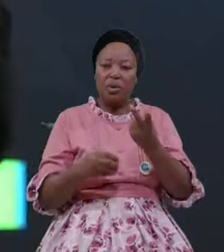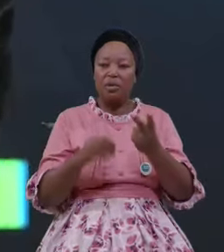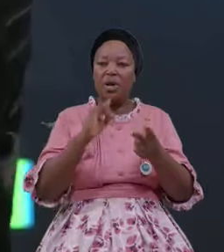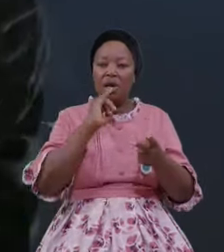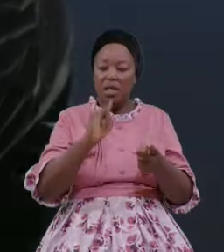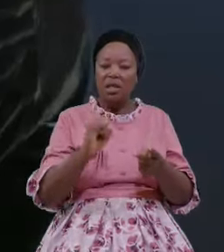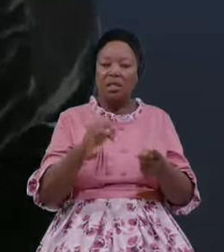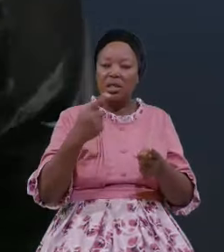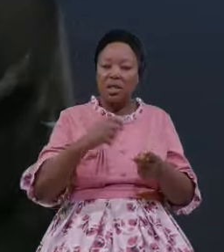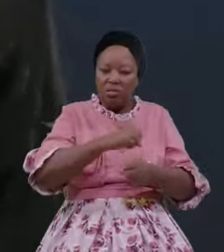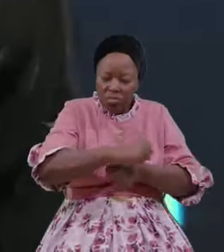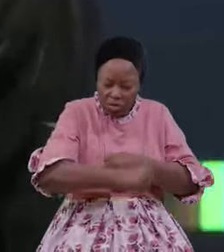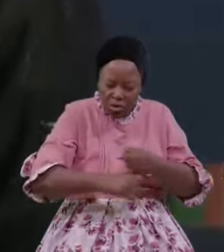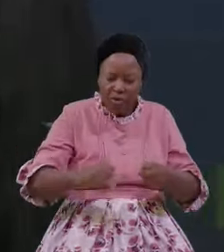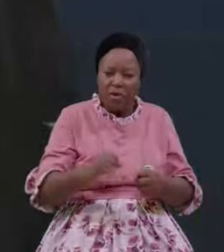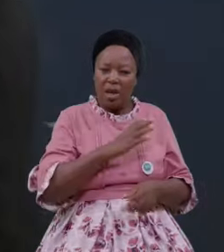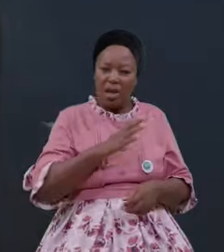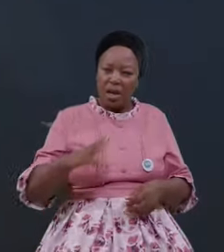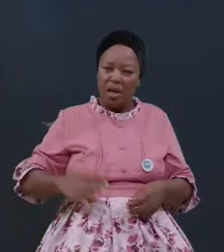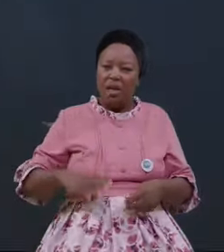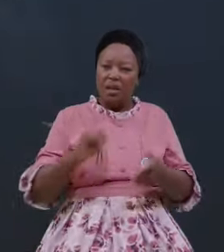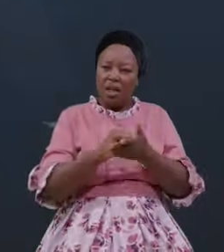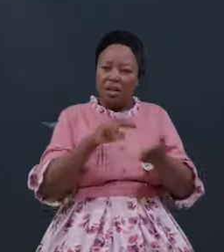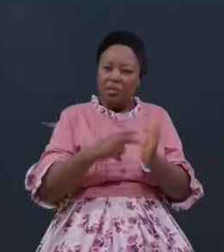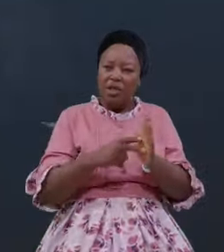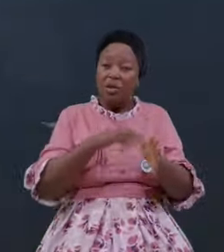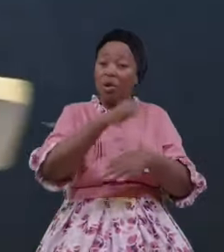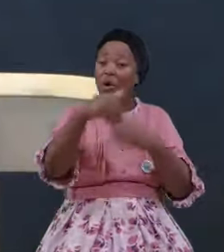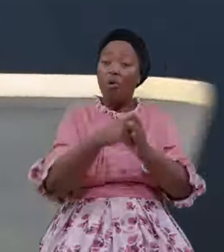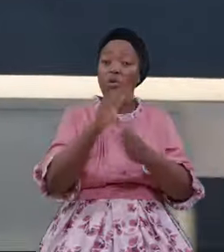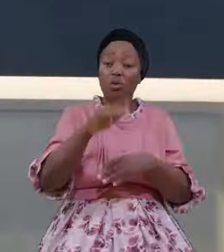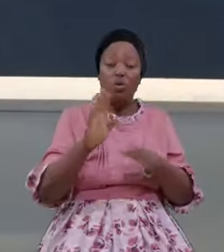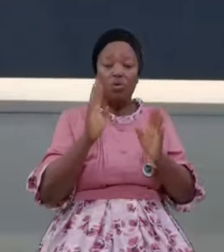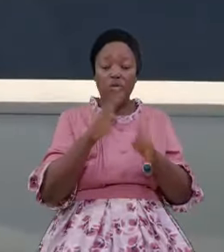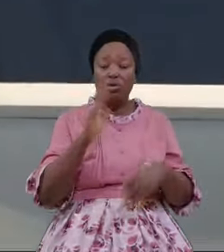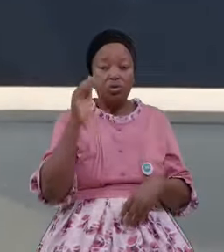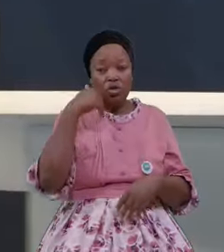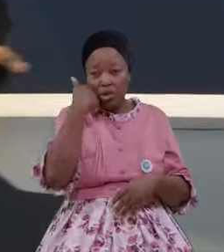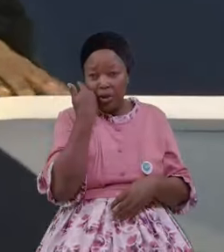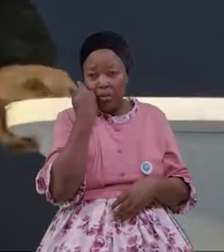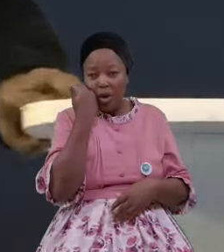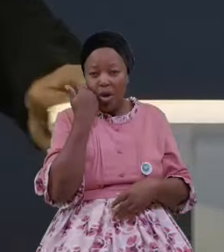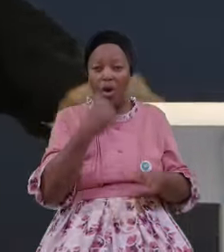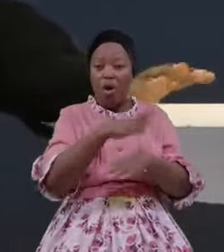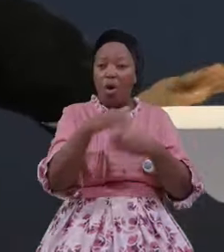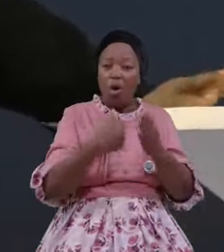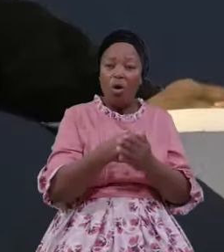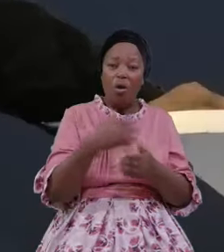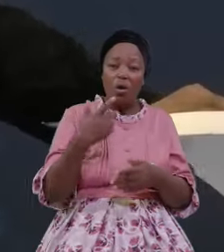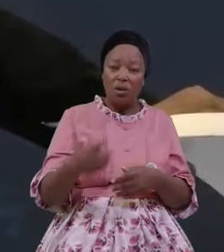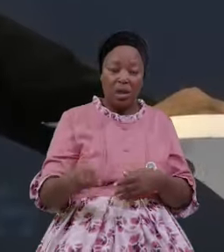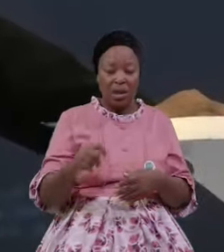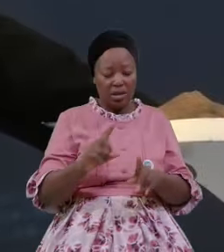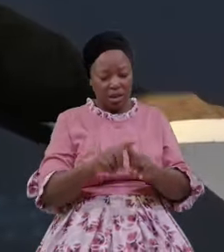That means all your reproach, all your shame, all the various things